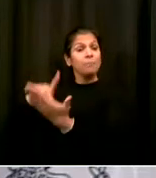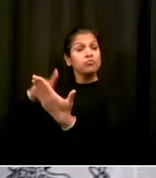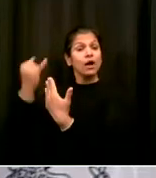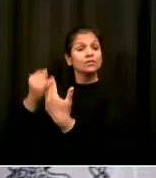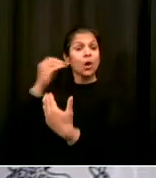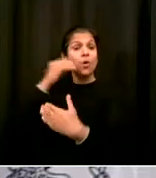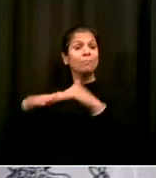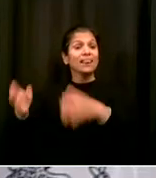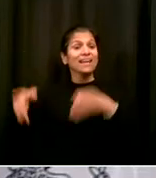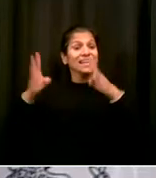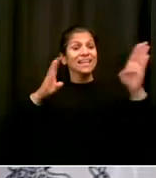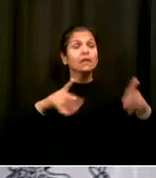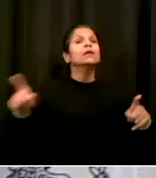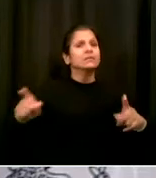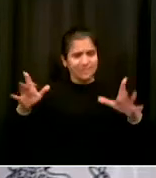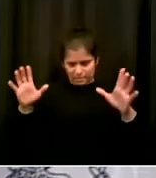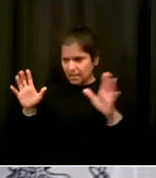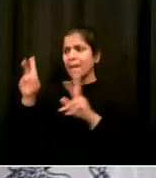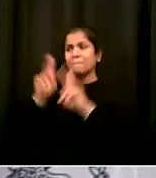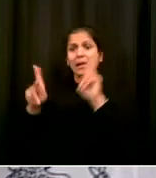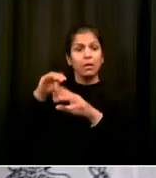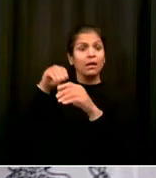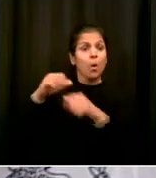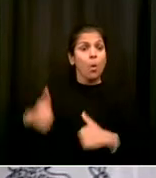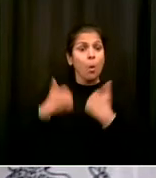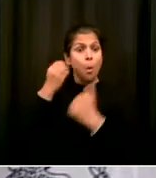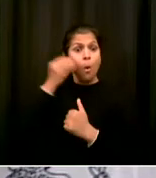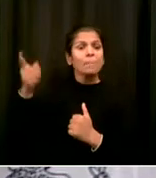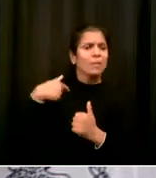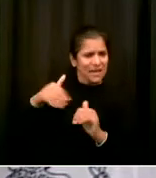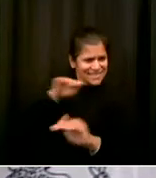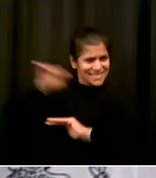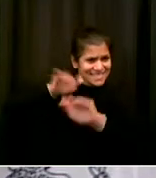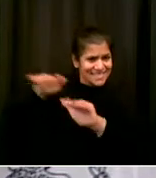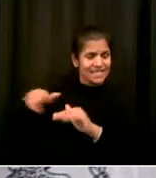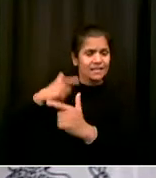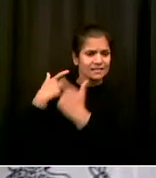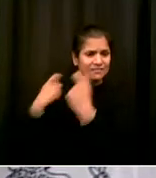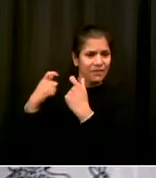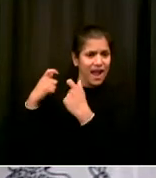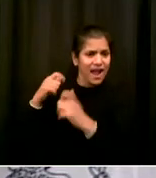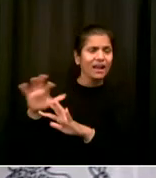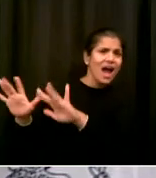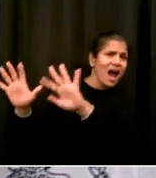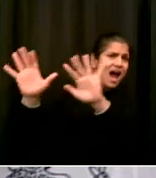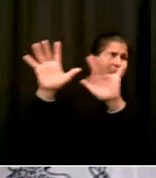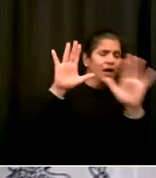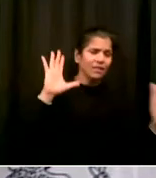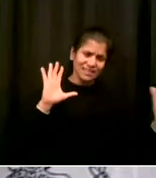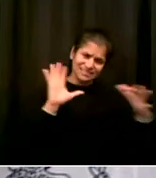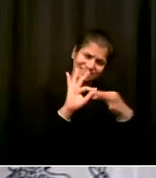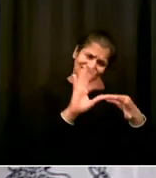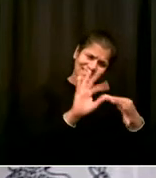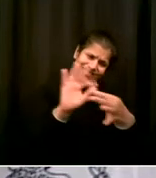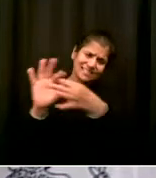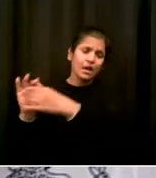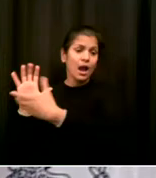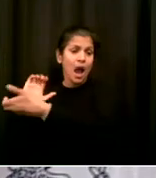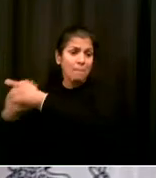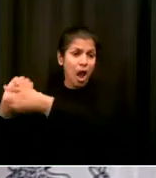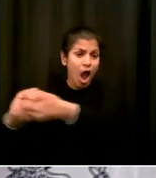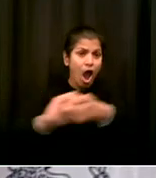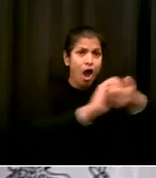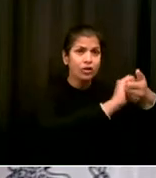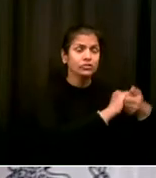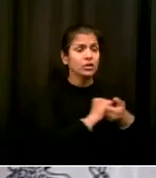a crucial piece of this as well. We are going to focus intensely on the communities that need help the most, the communities that bore the